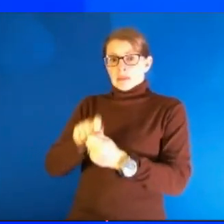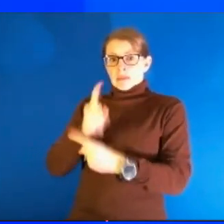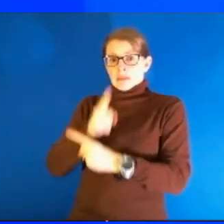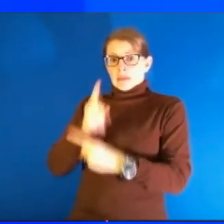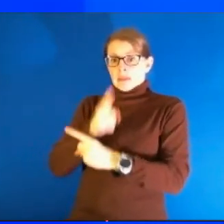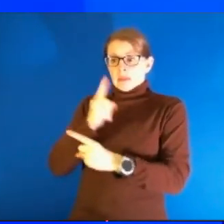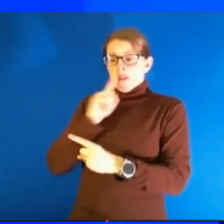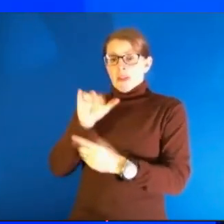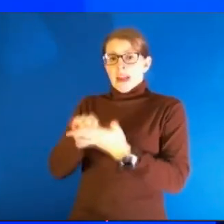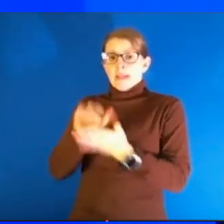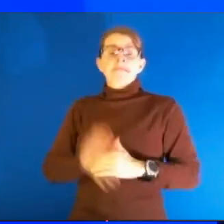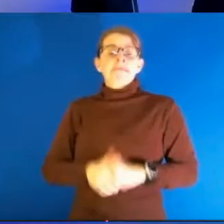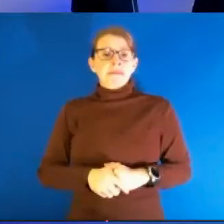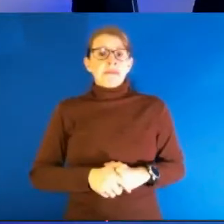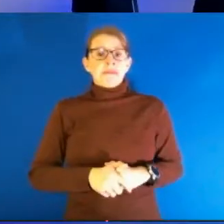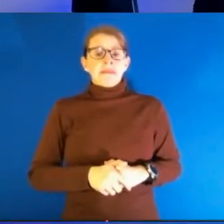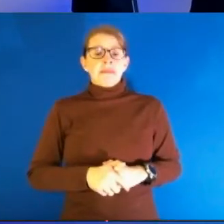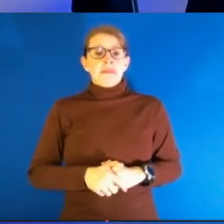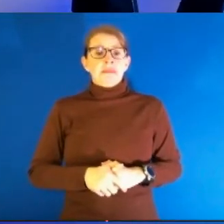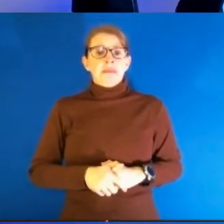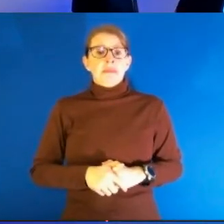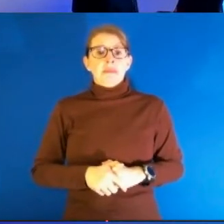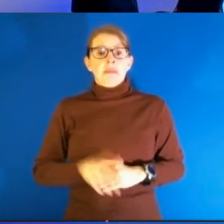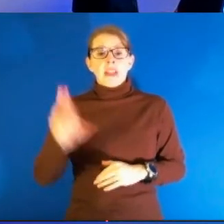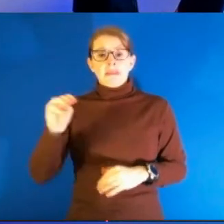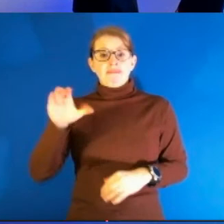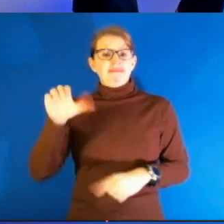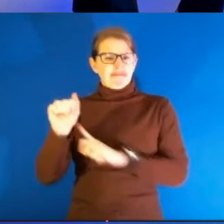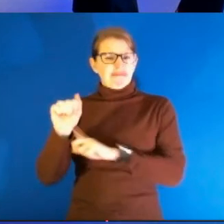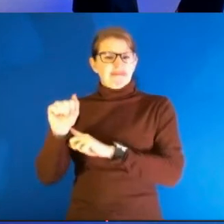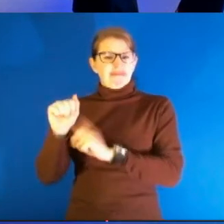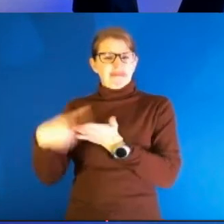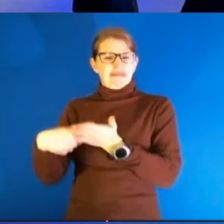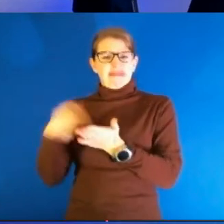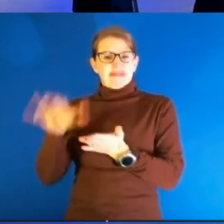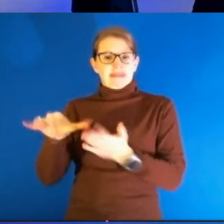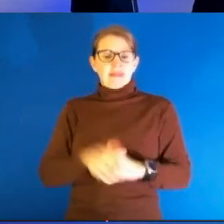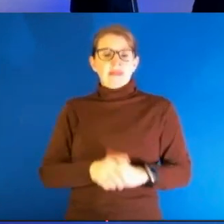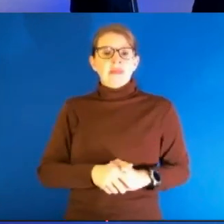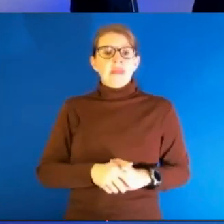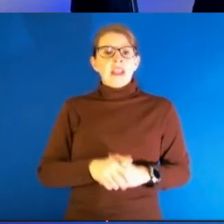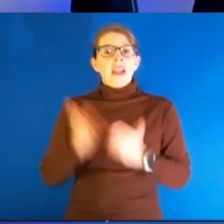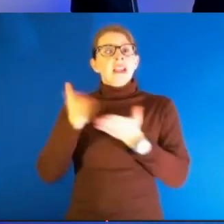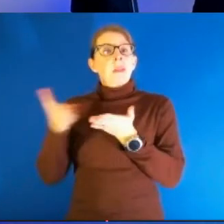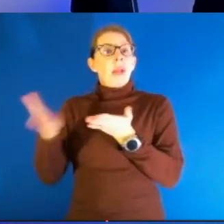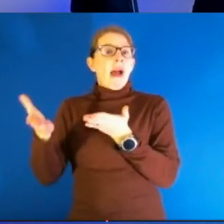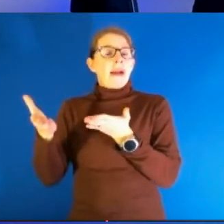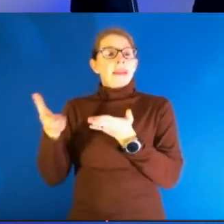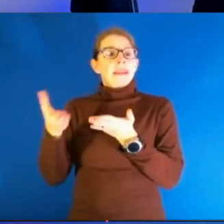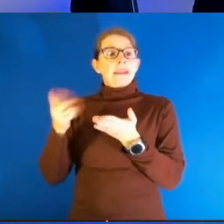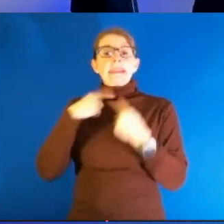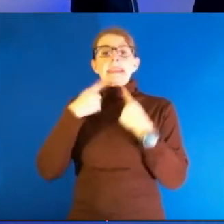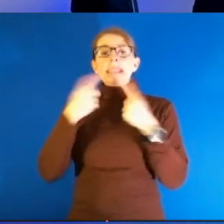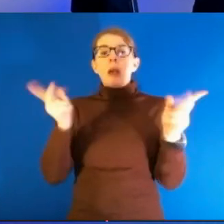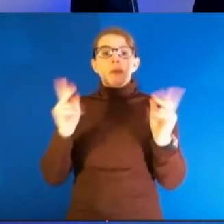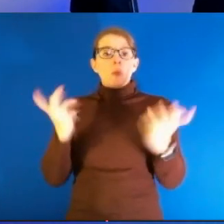a safe manner. So let's talk about monoclonal antibodies. How are we doing with supplies? What can we tell people? We get this question daily from several